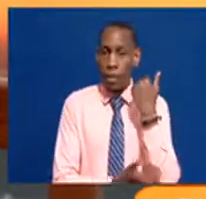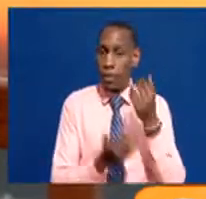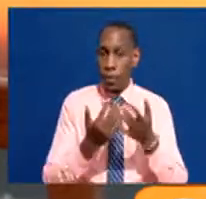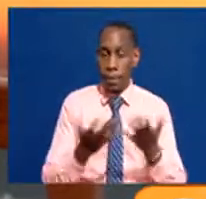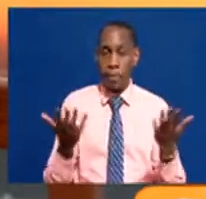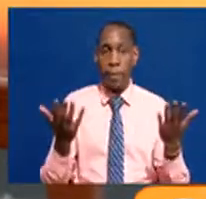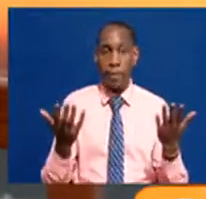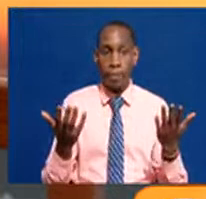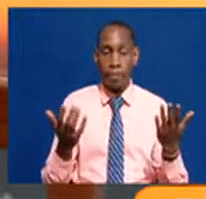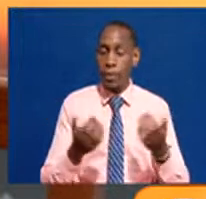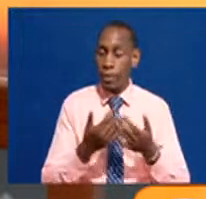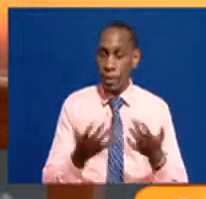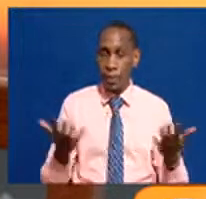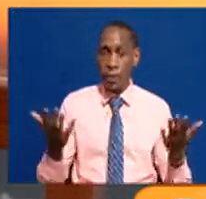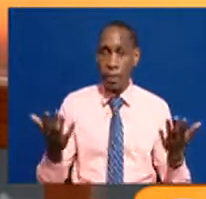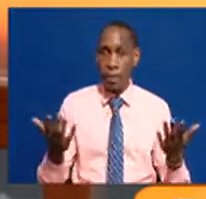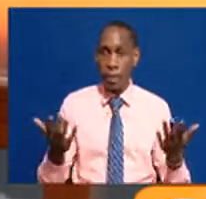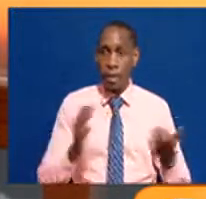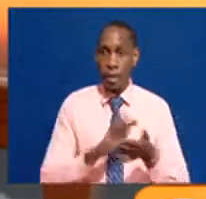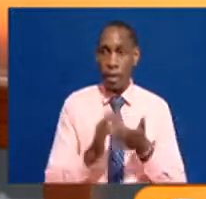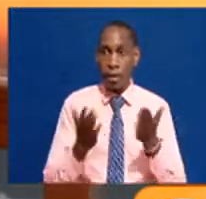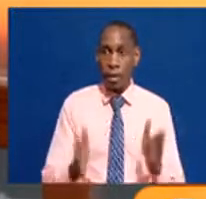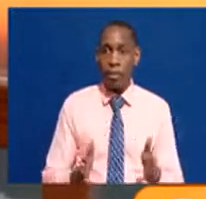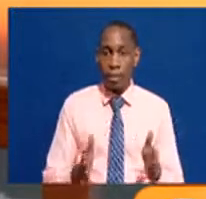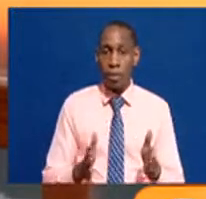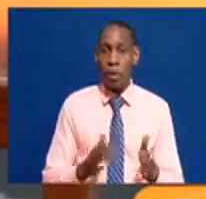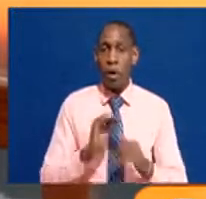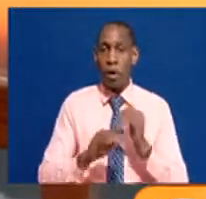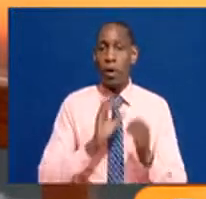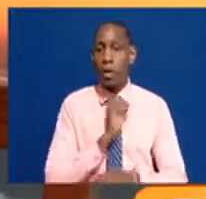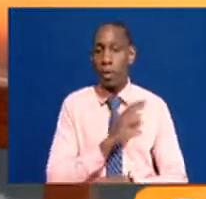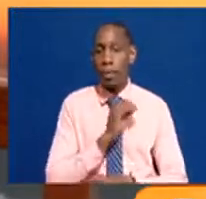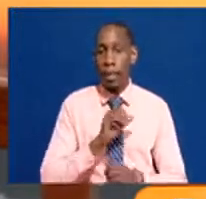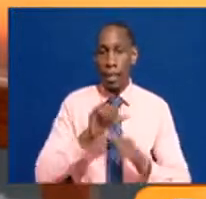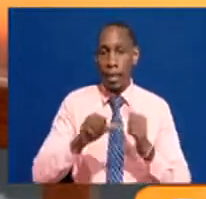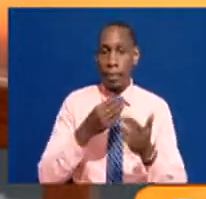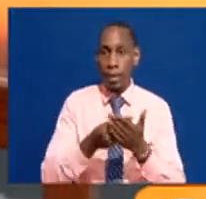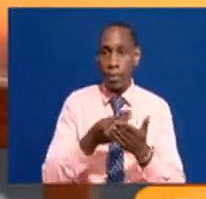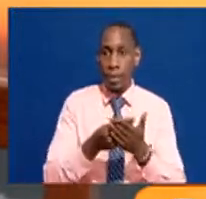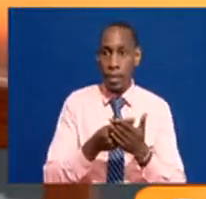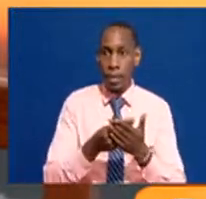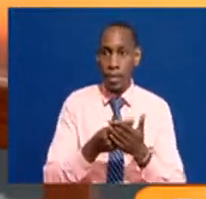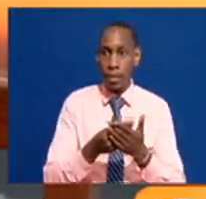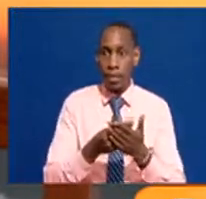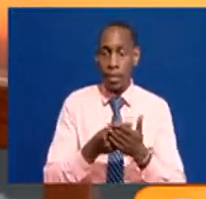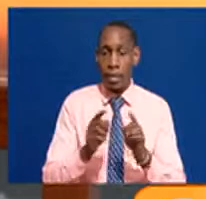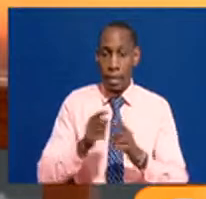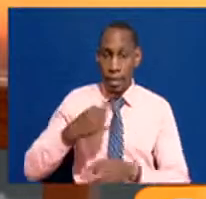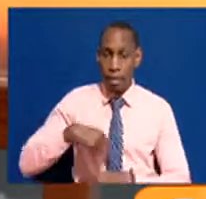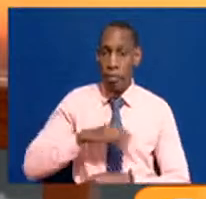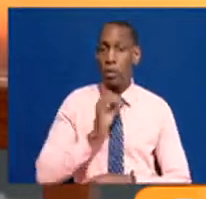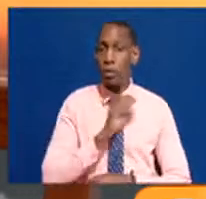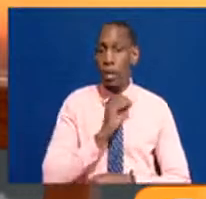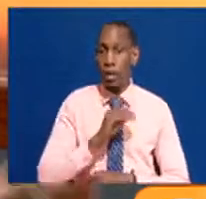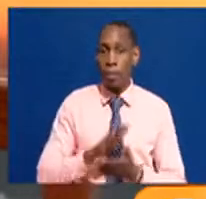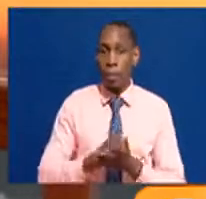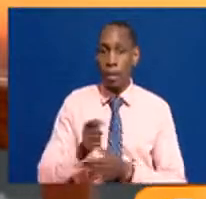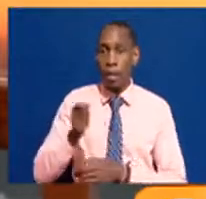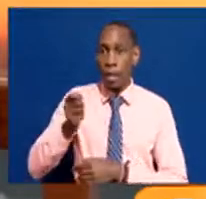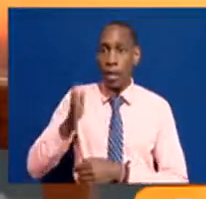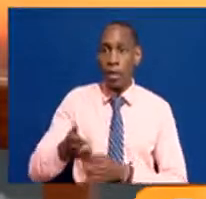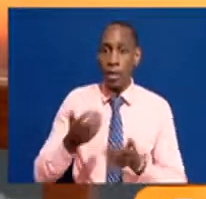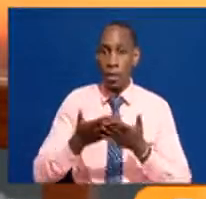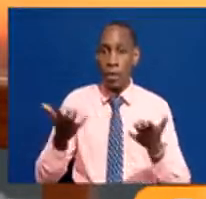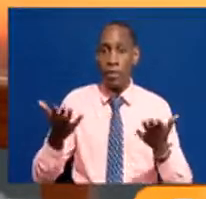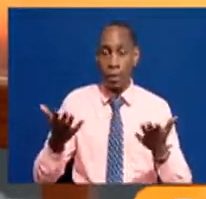everywhere, everywhere. Nobody is not complaining about money. Even people like us, we are complaining. Auctioneers are